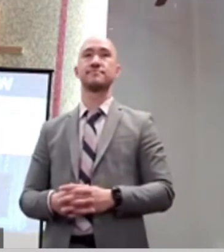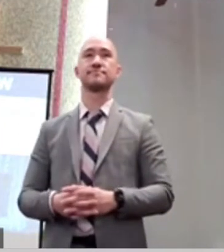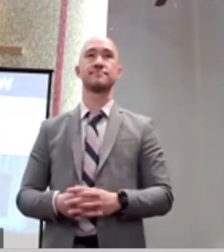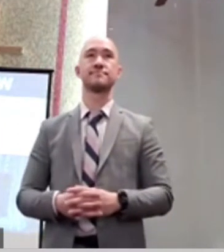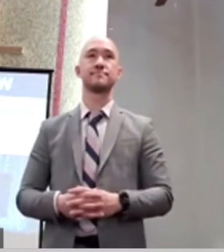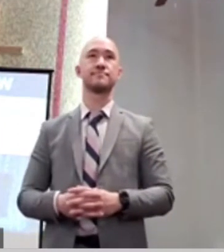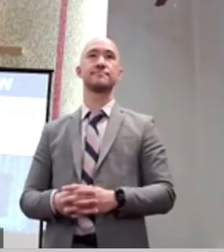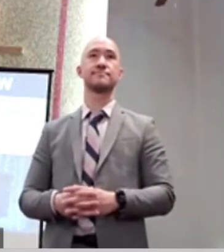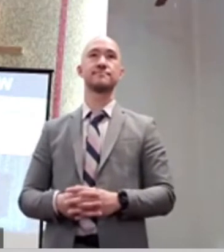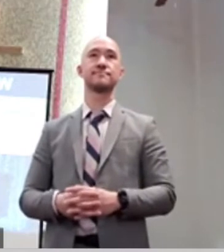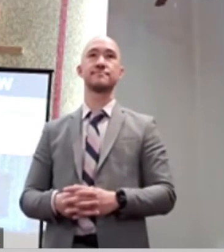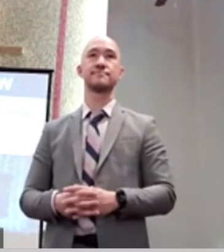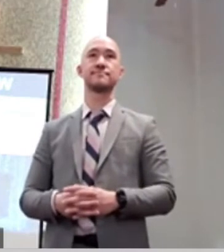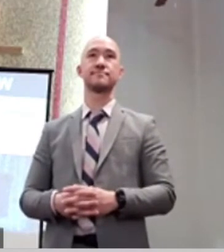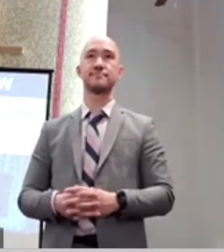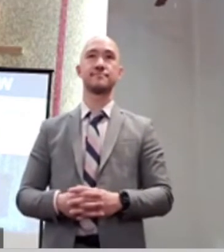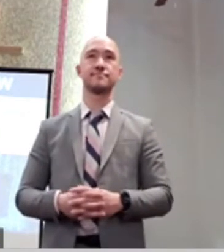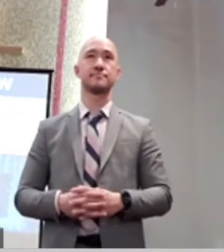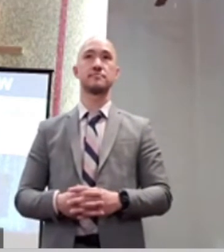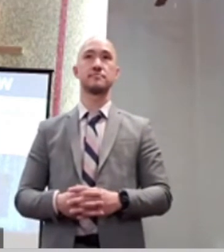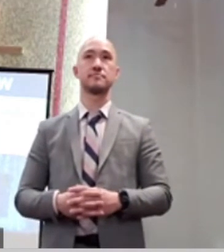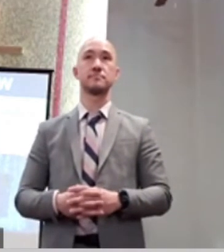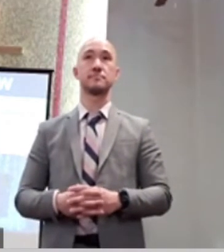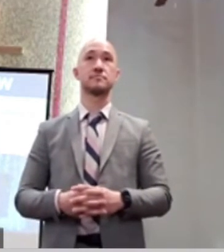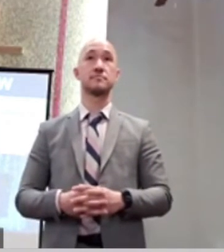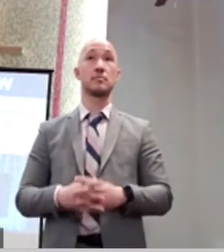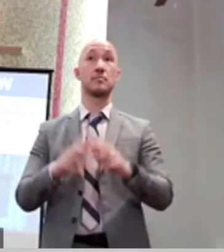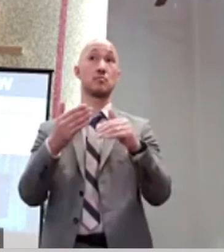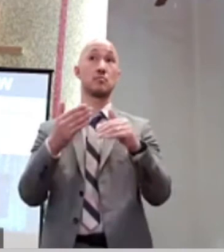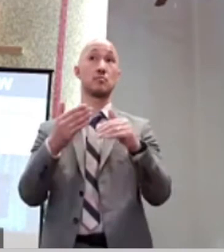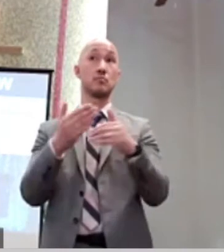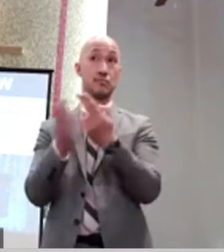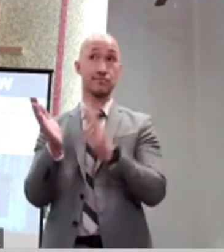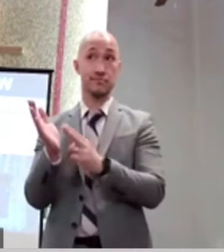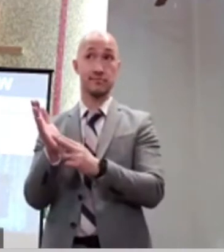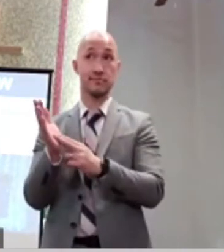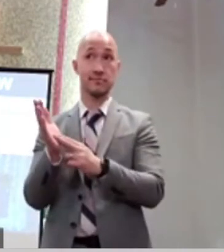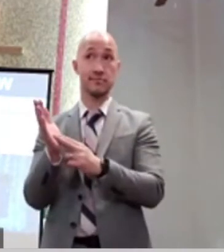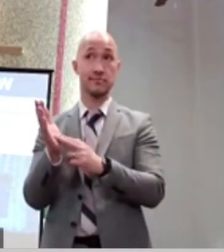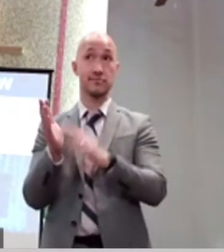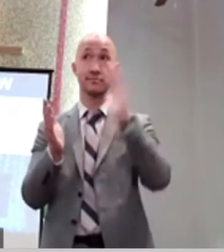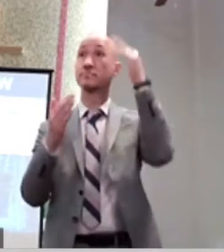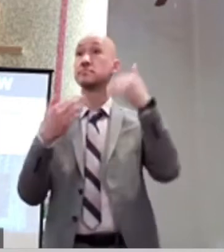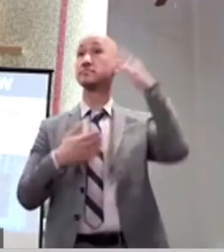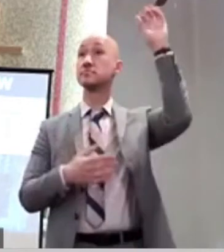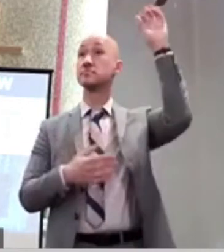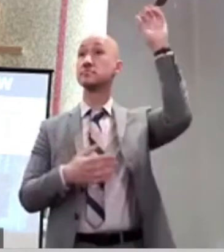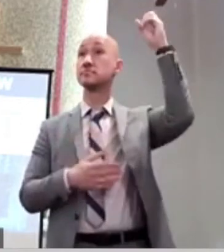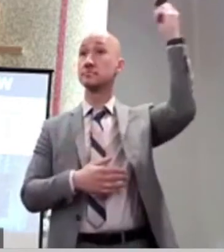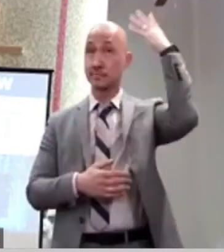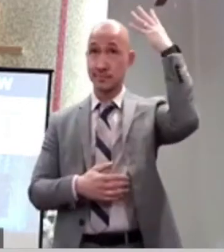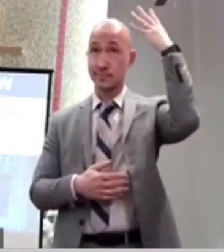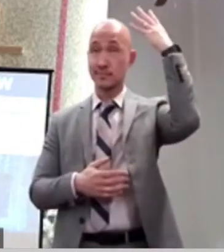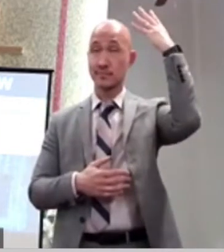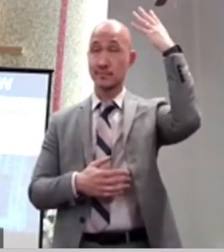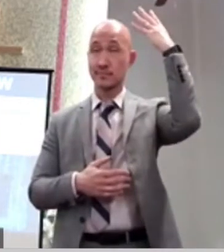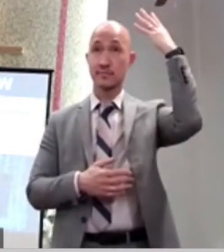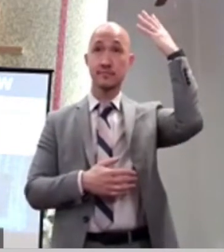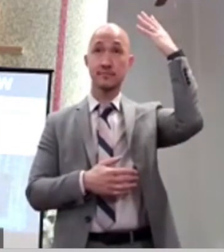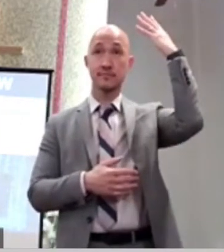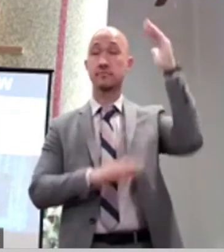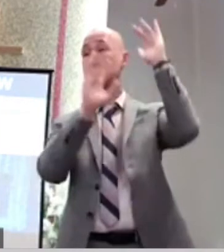were used to doing. But it was a covenant of grace. That's the new garment. It's a covenant